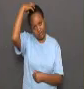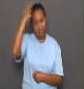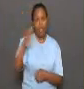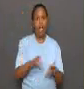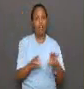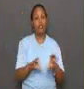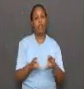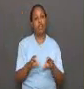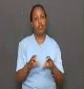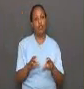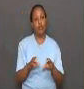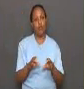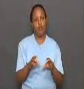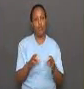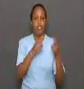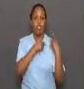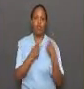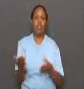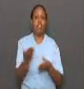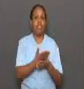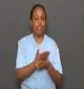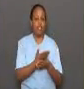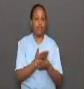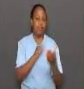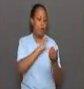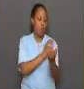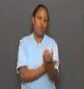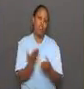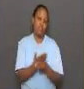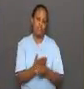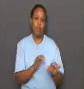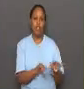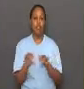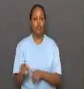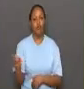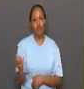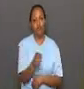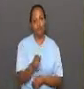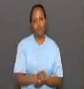acts in line with the limits of its authority and power.